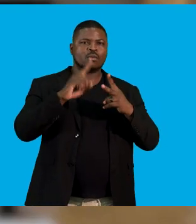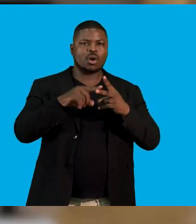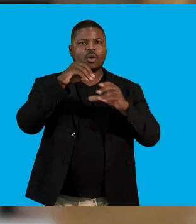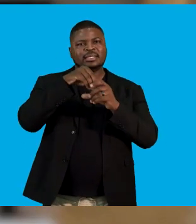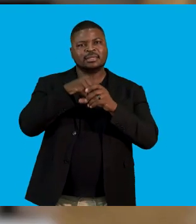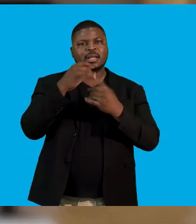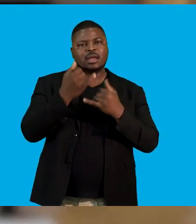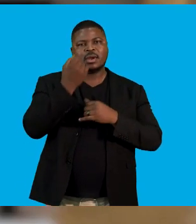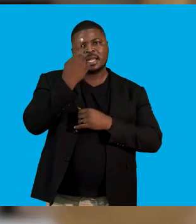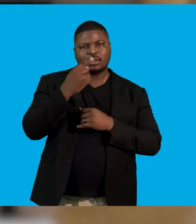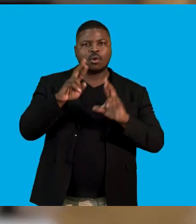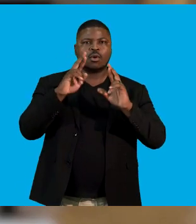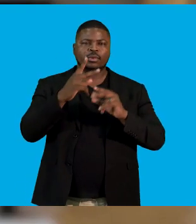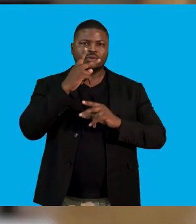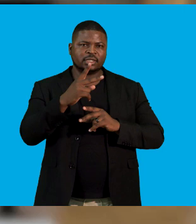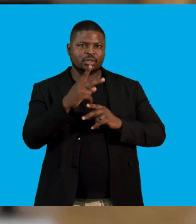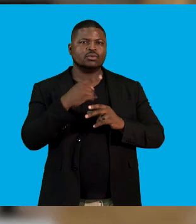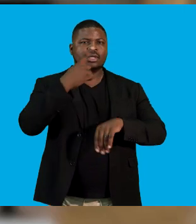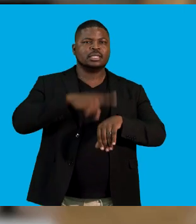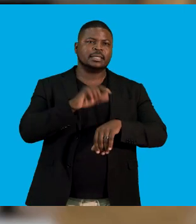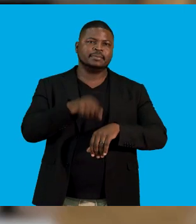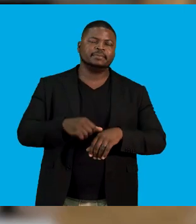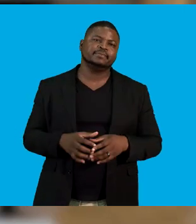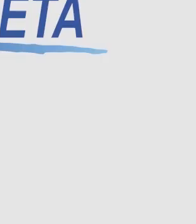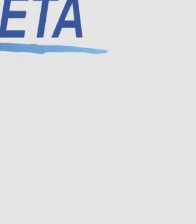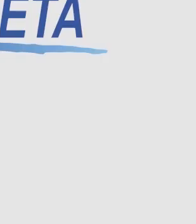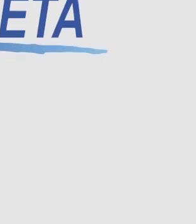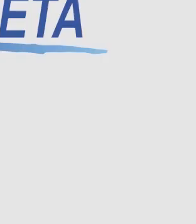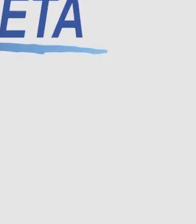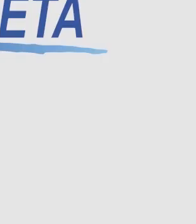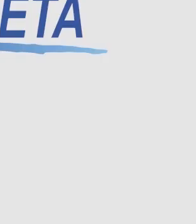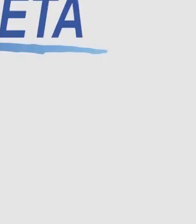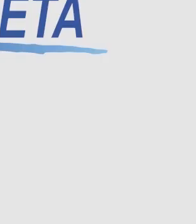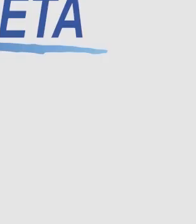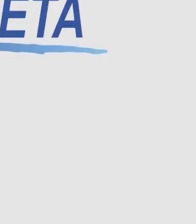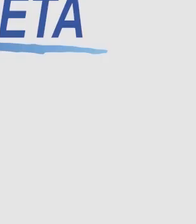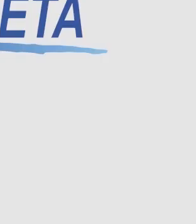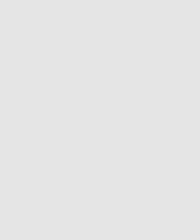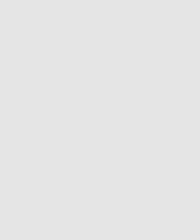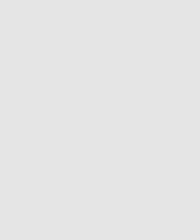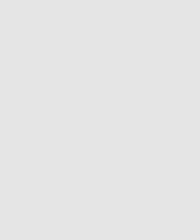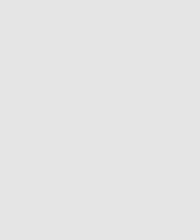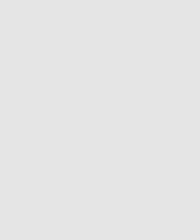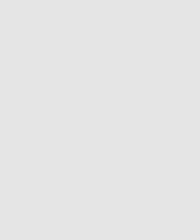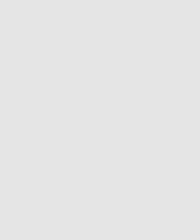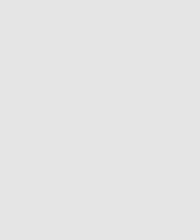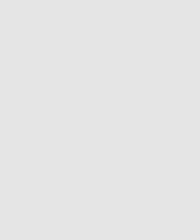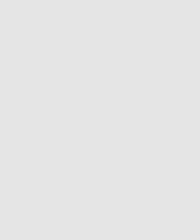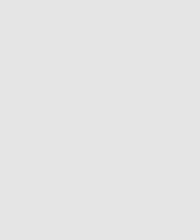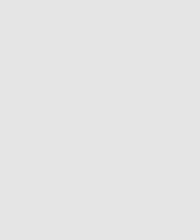two concepts better now. And I hope to see you again next time. Bye.